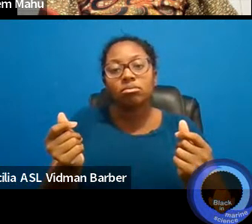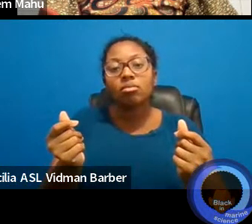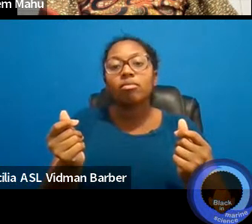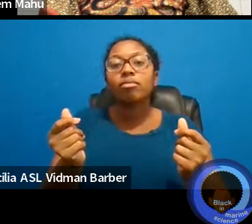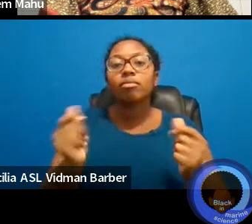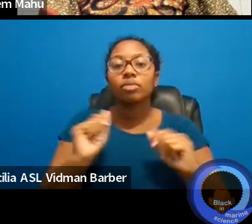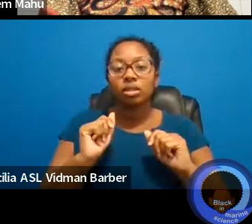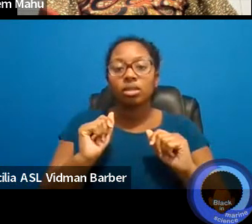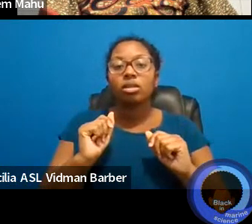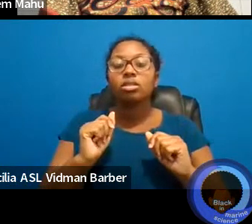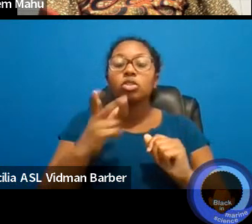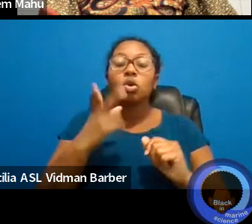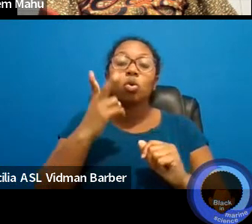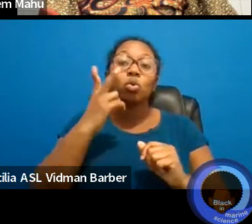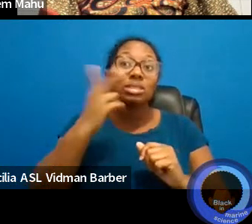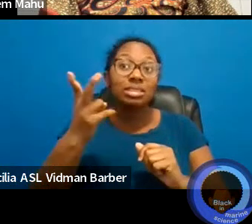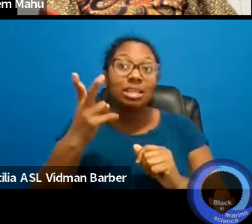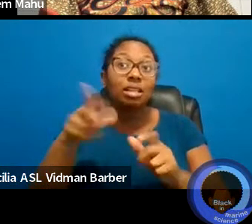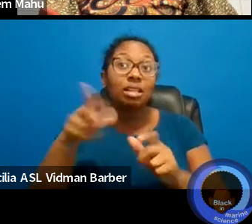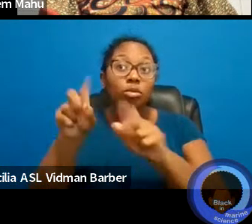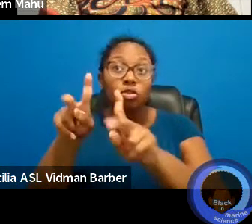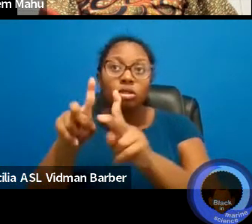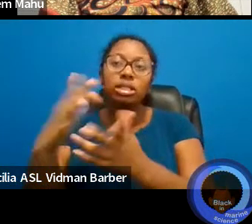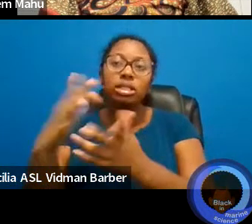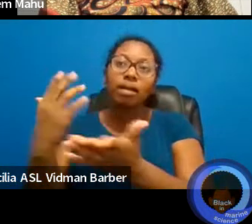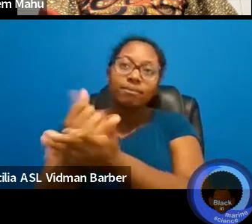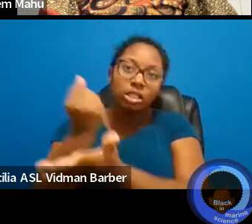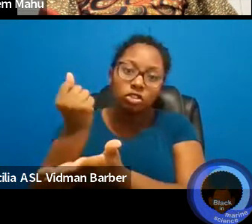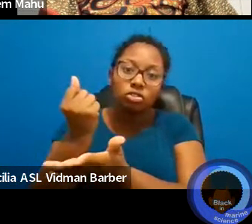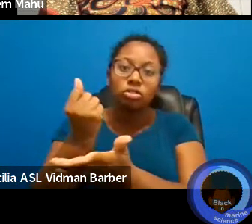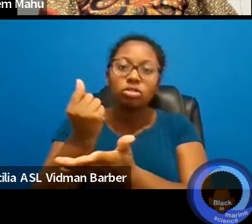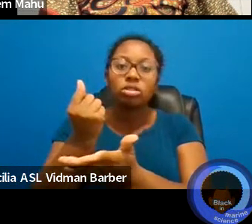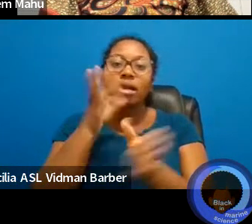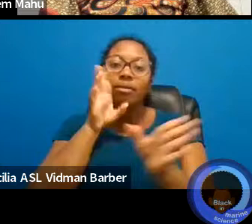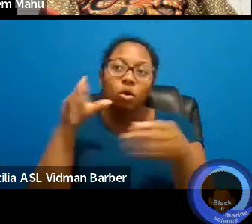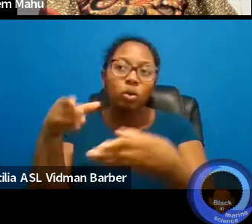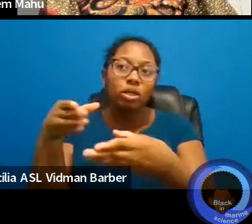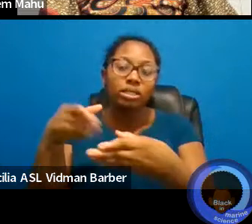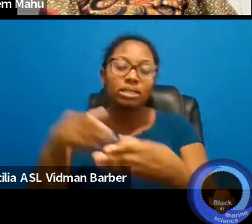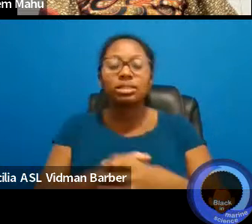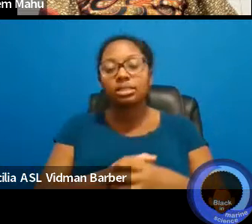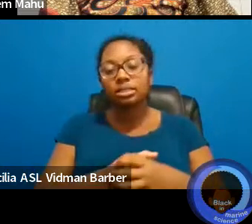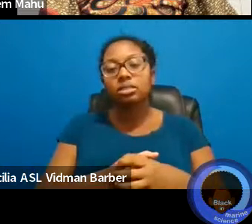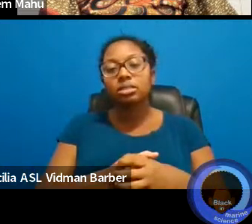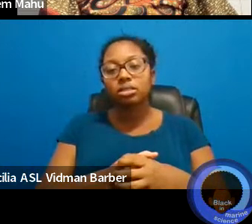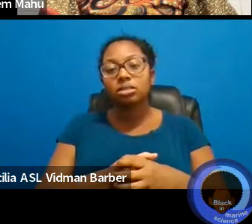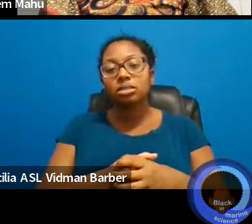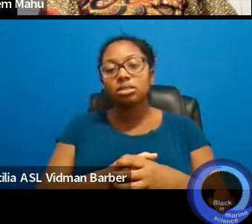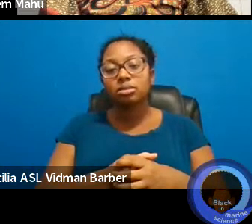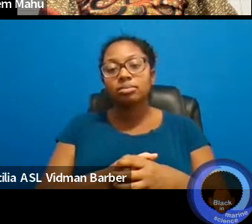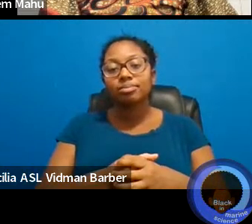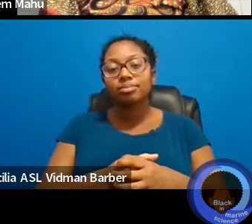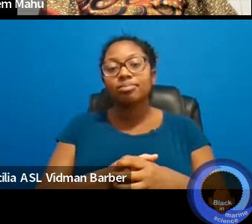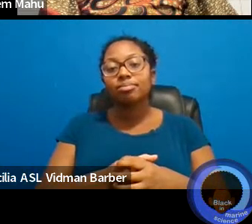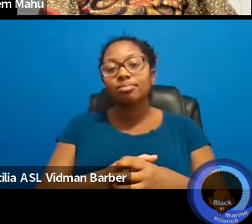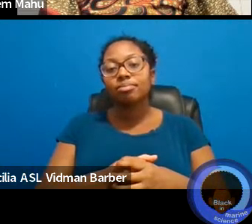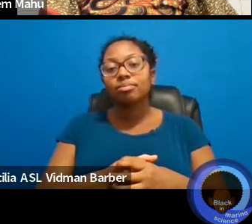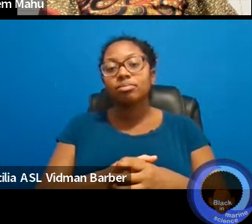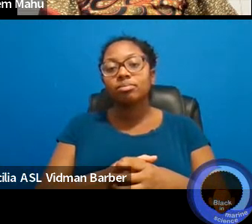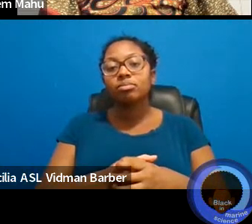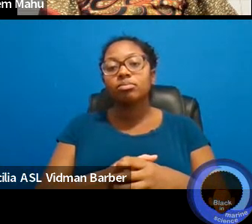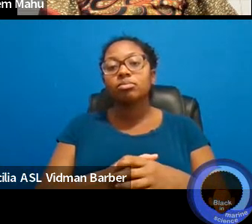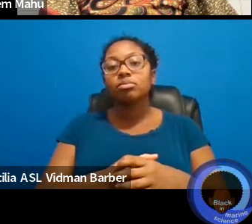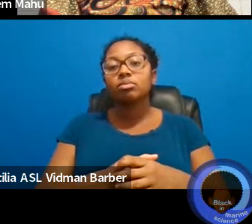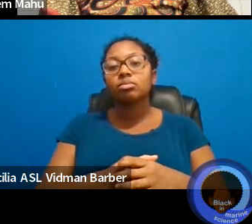be seeing opportunities and find purpose in what you're studying. And that would definitely be a way out from